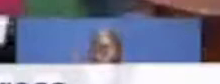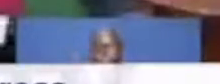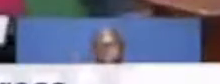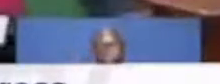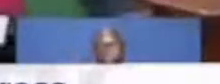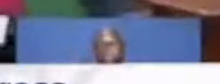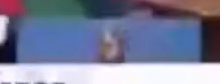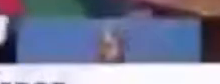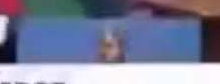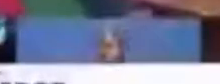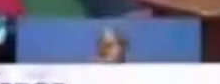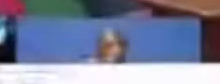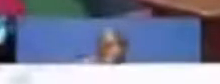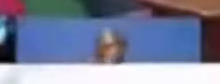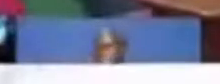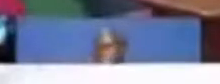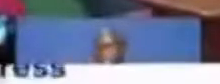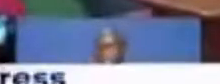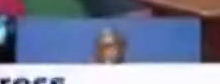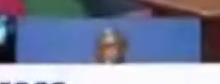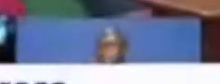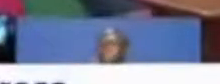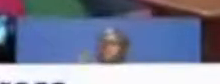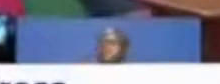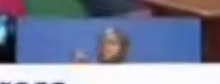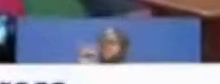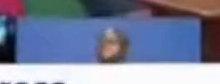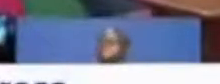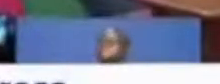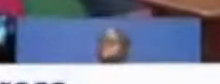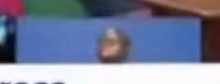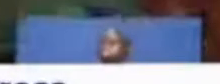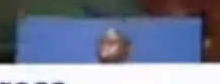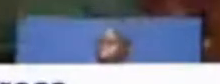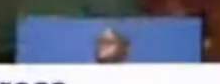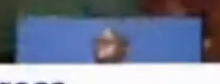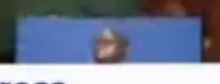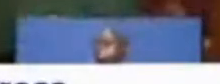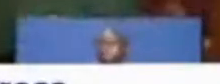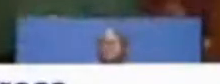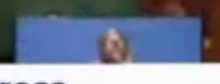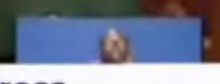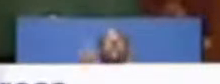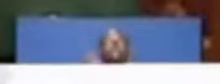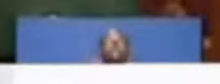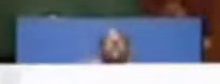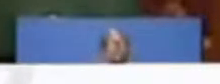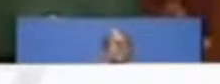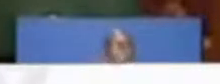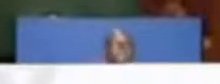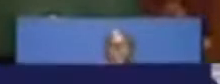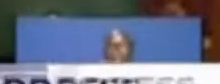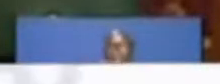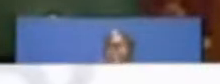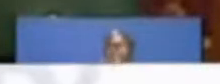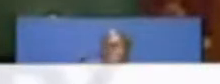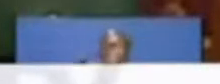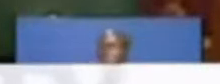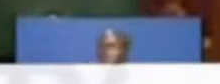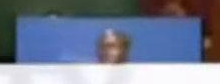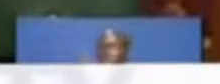KMC has resuscitated the outlets that KMC have, collecting